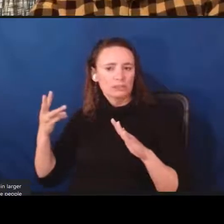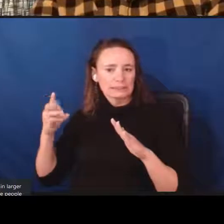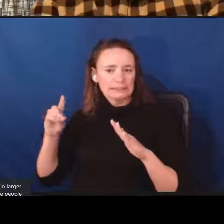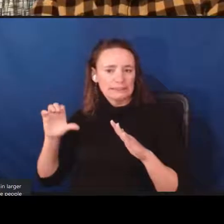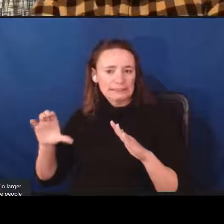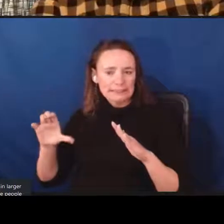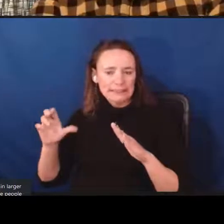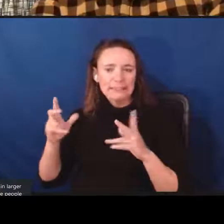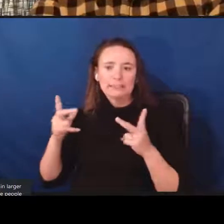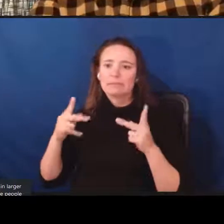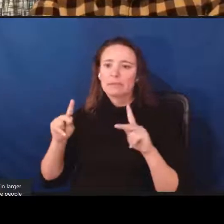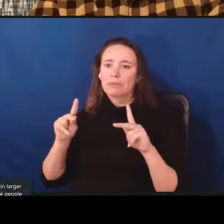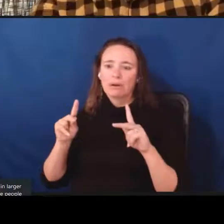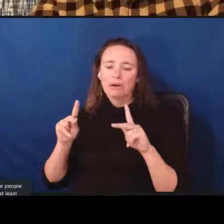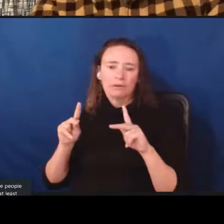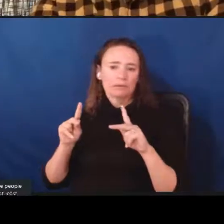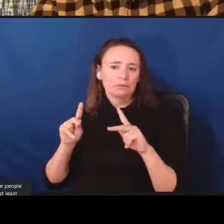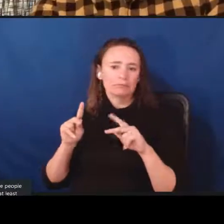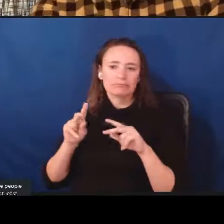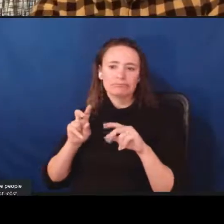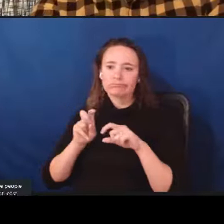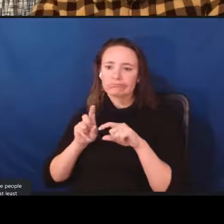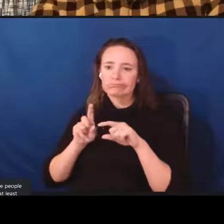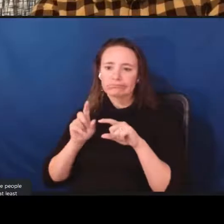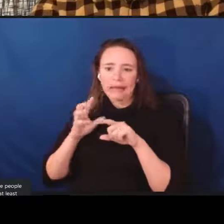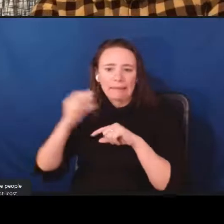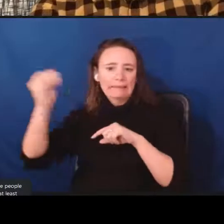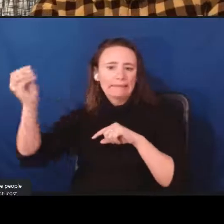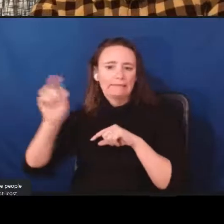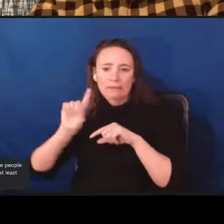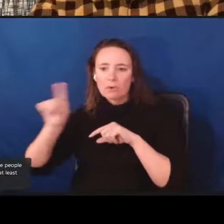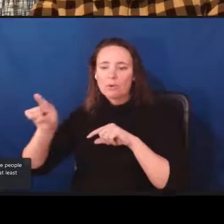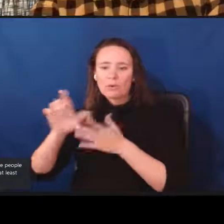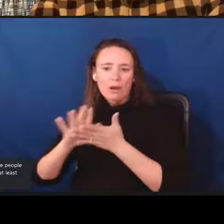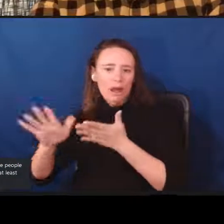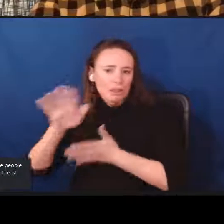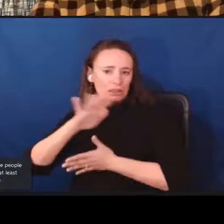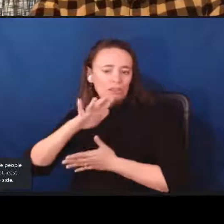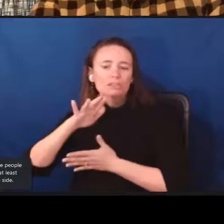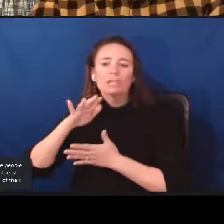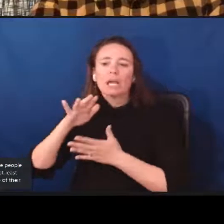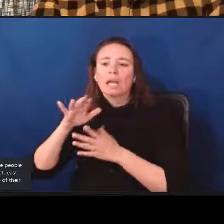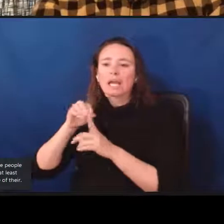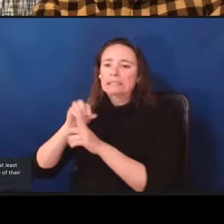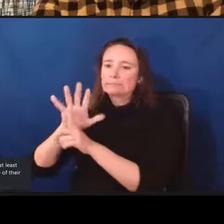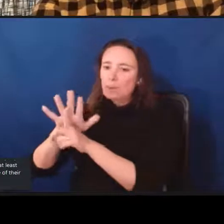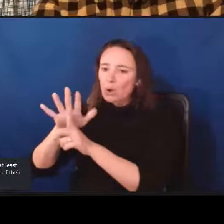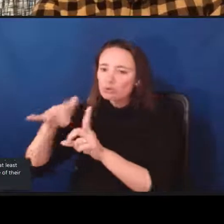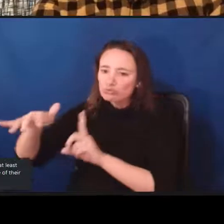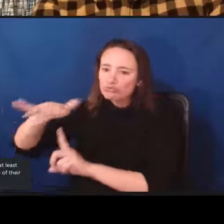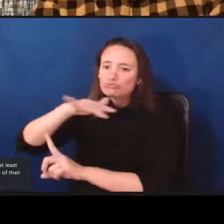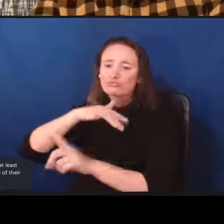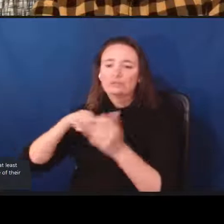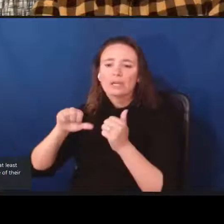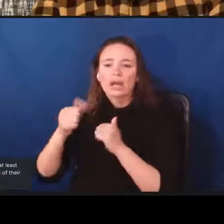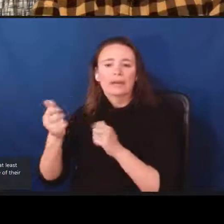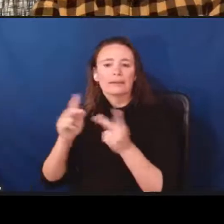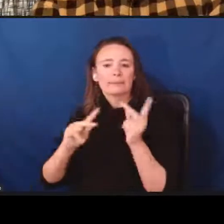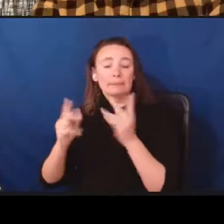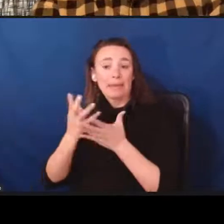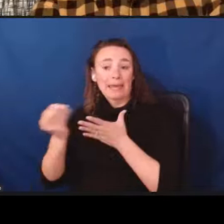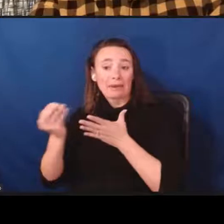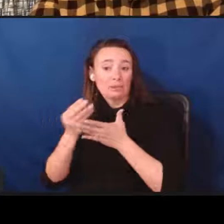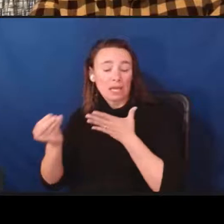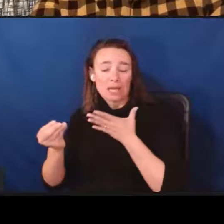to college or at least been exposed to other people outside of their communities, they're